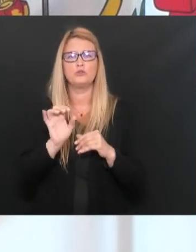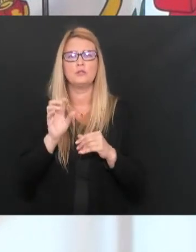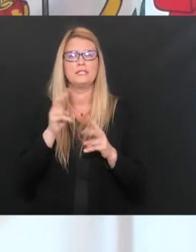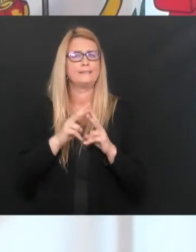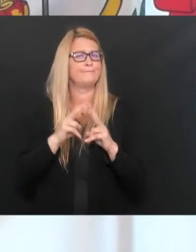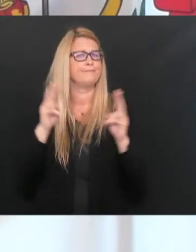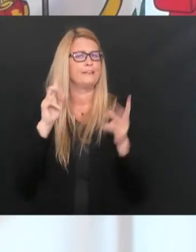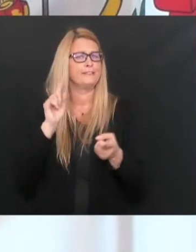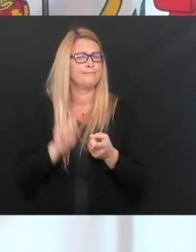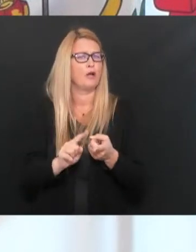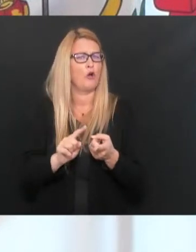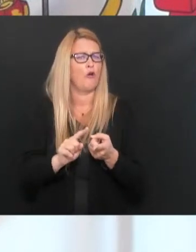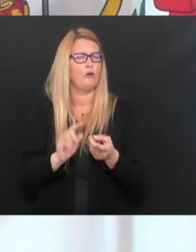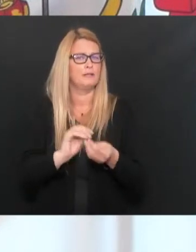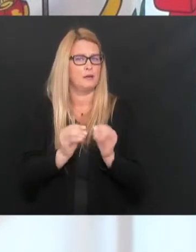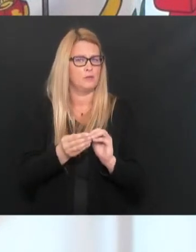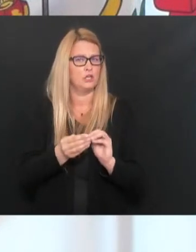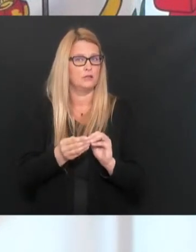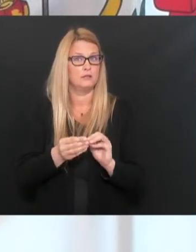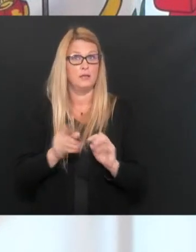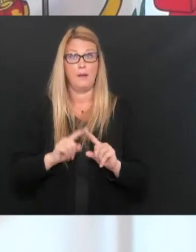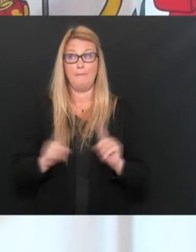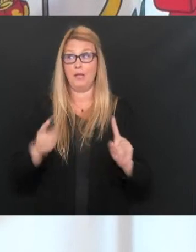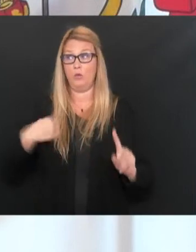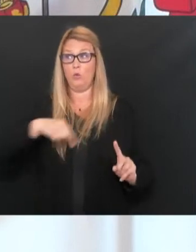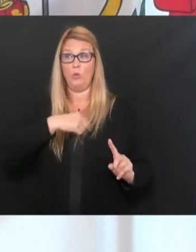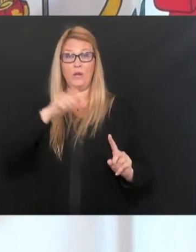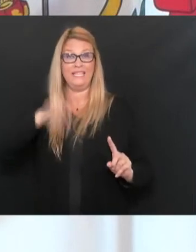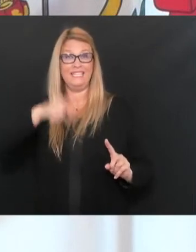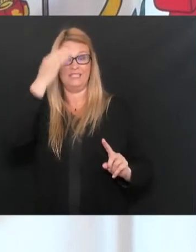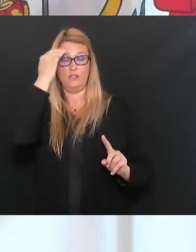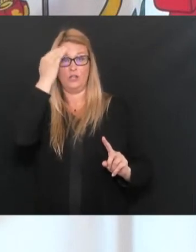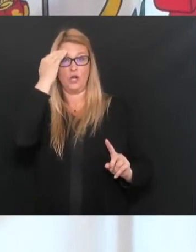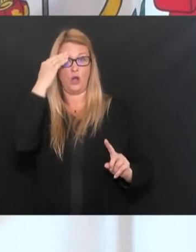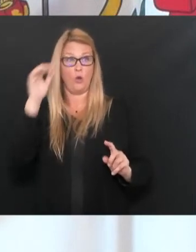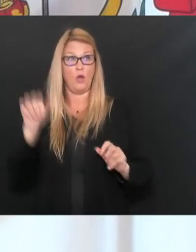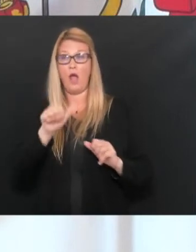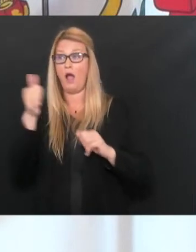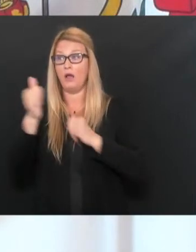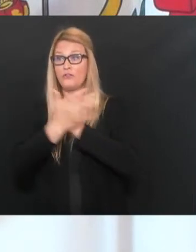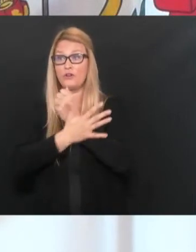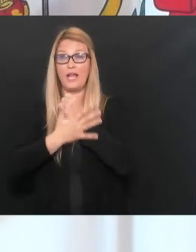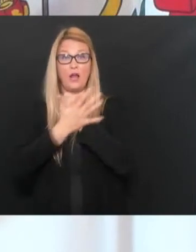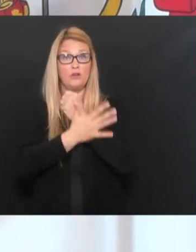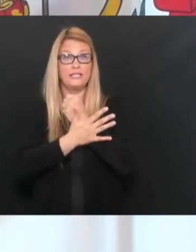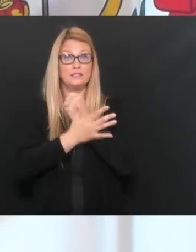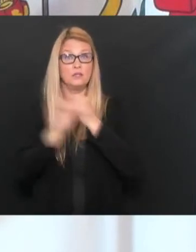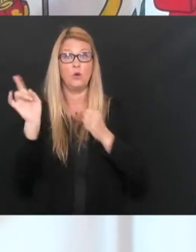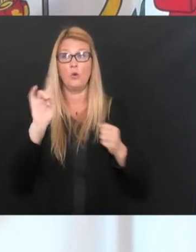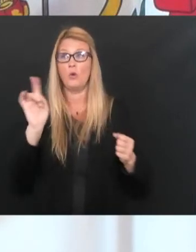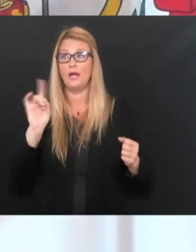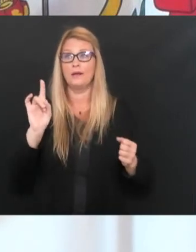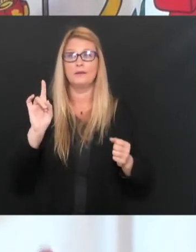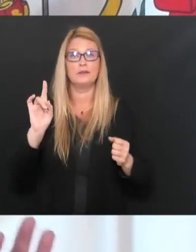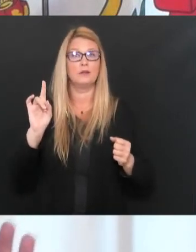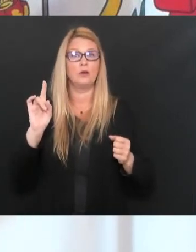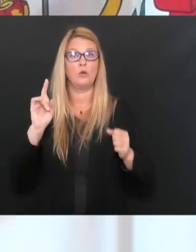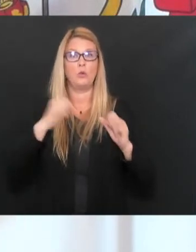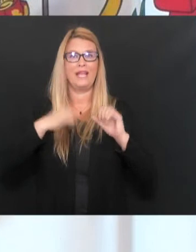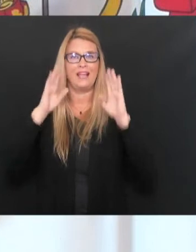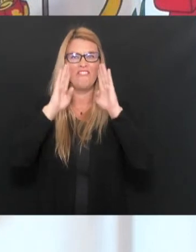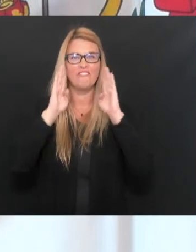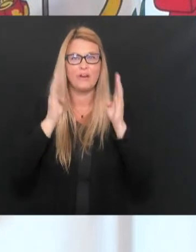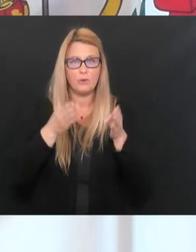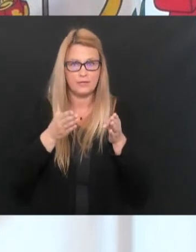very, very small, but we need to know that are there counties out there where we can put and concentrate